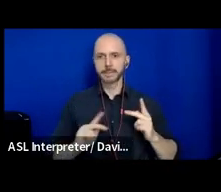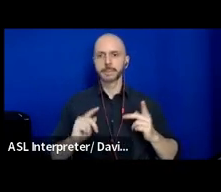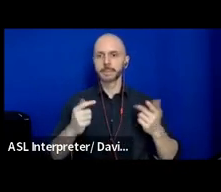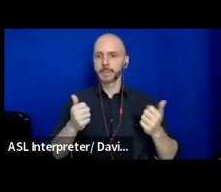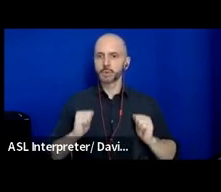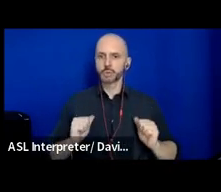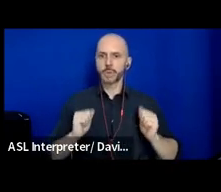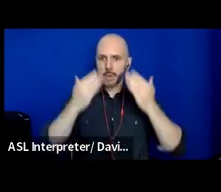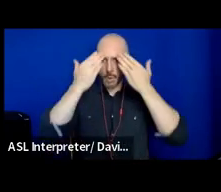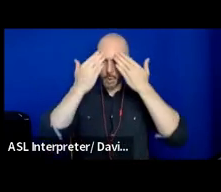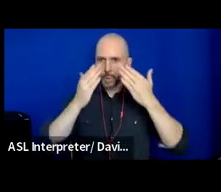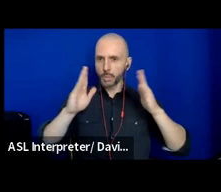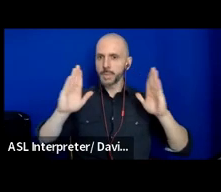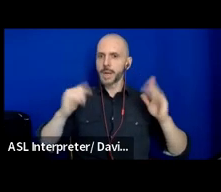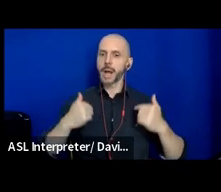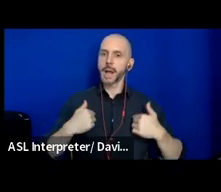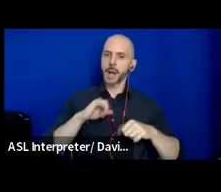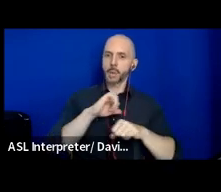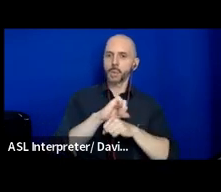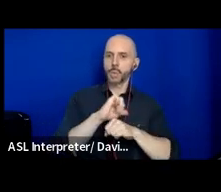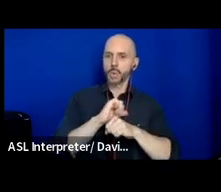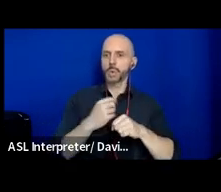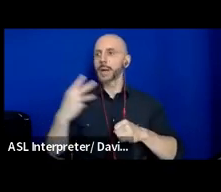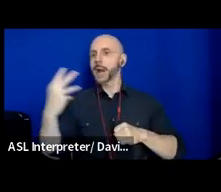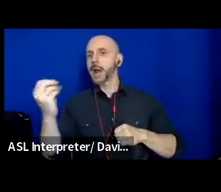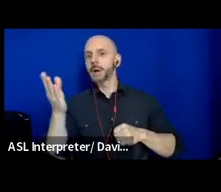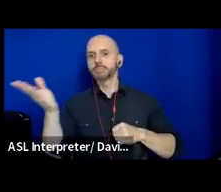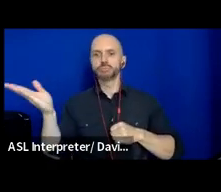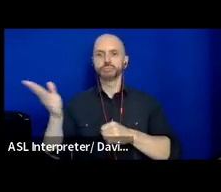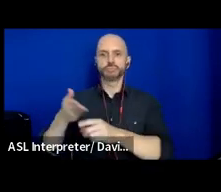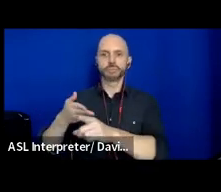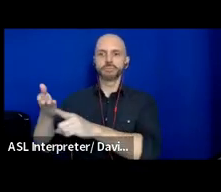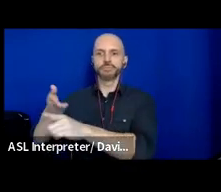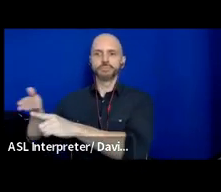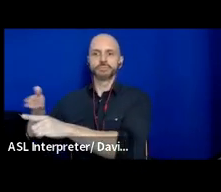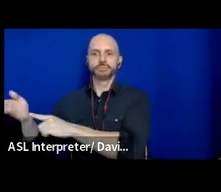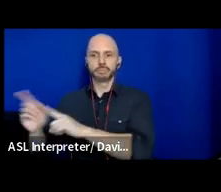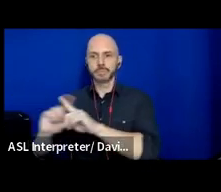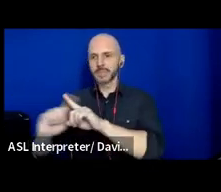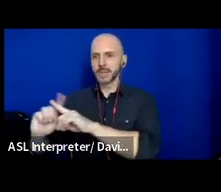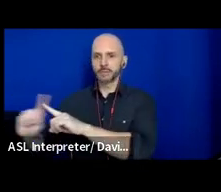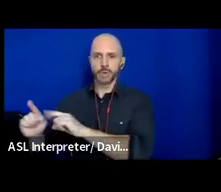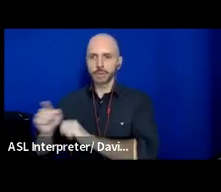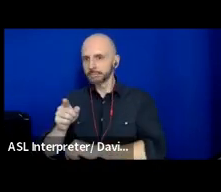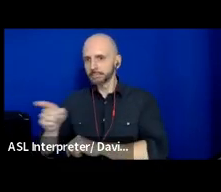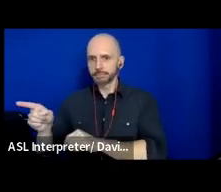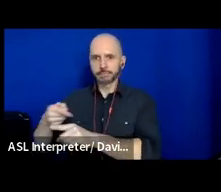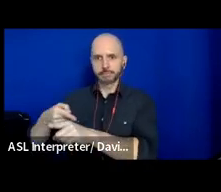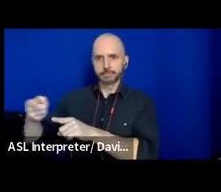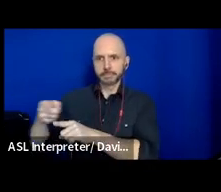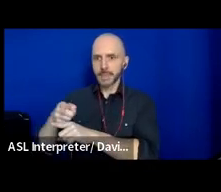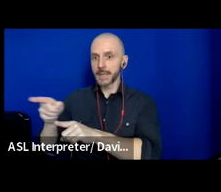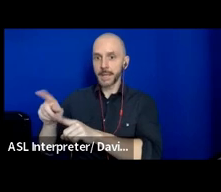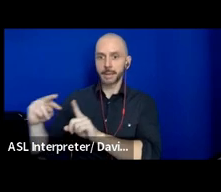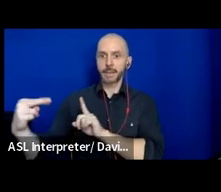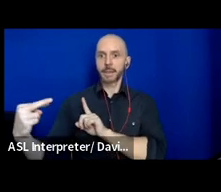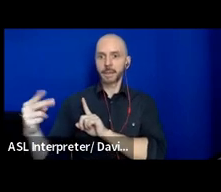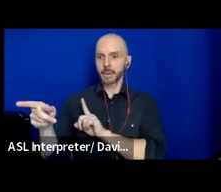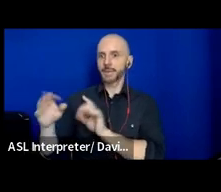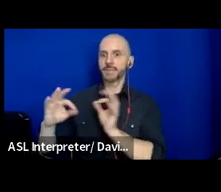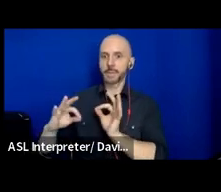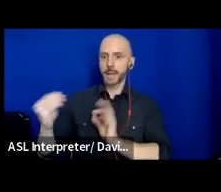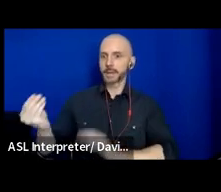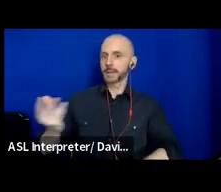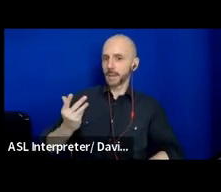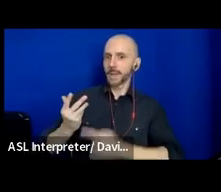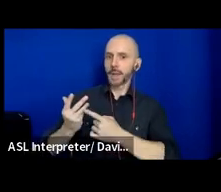as I work with many industries outside of the performing arts industry, people are saying that they're, just to give you an example, I work